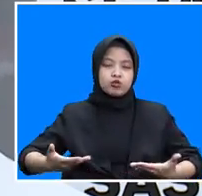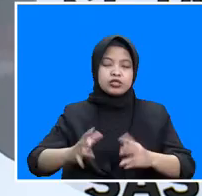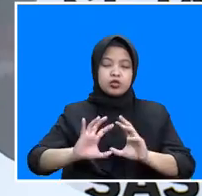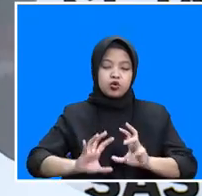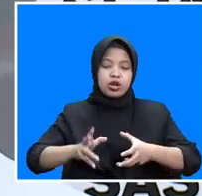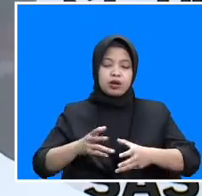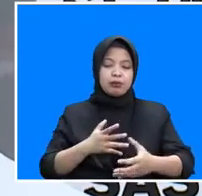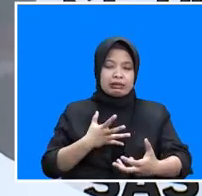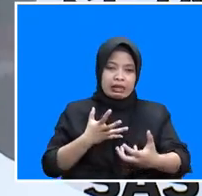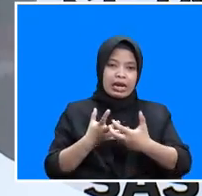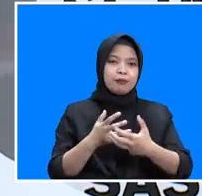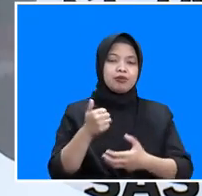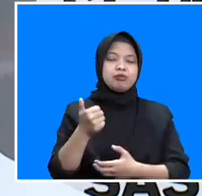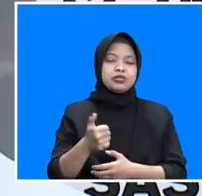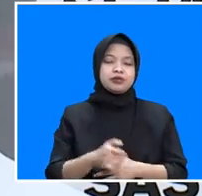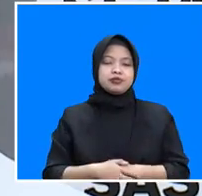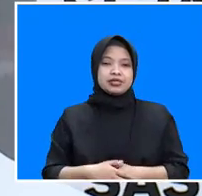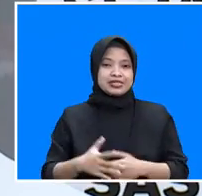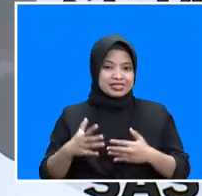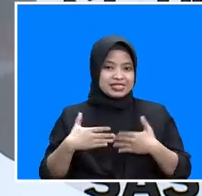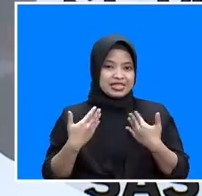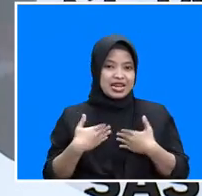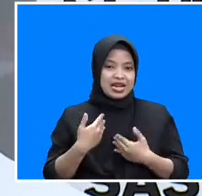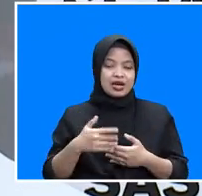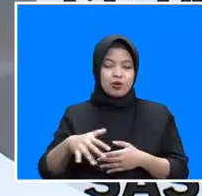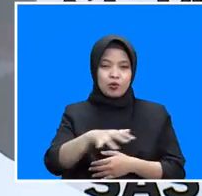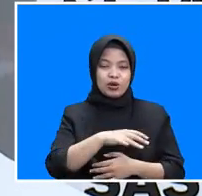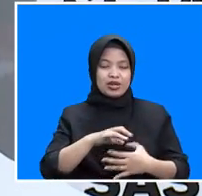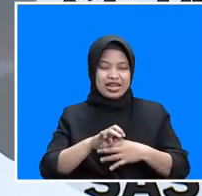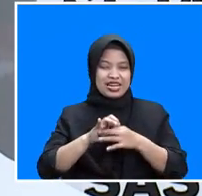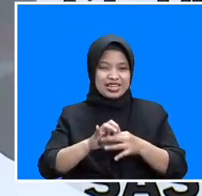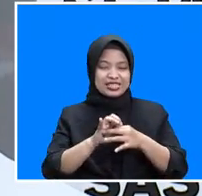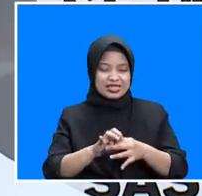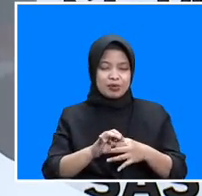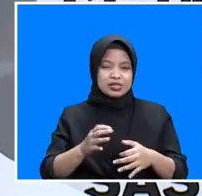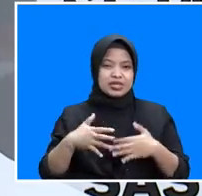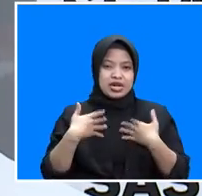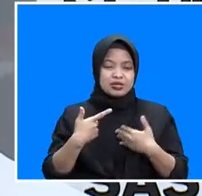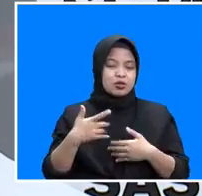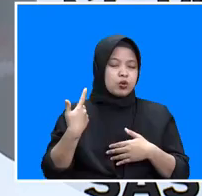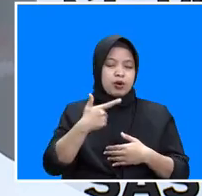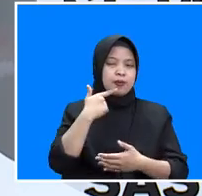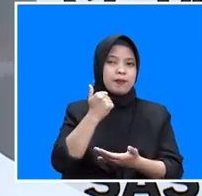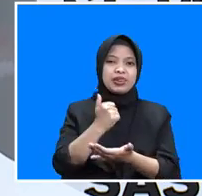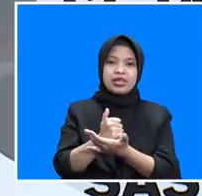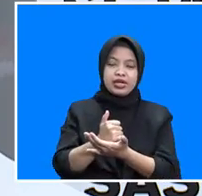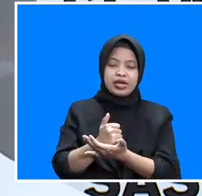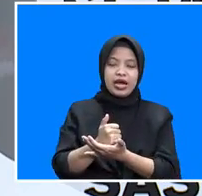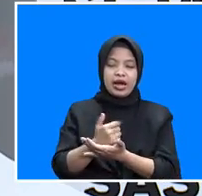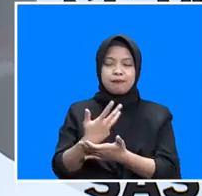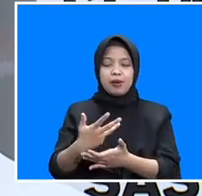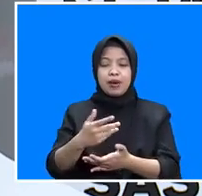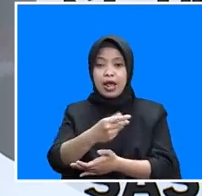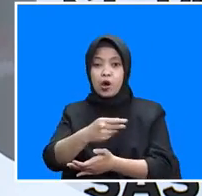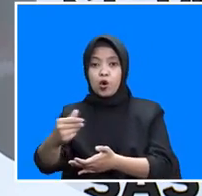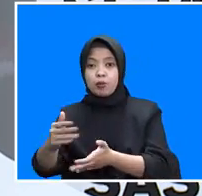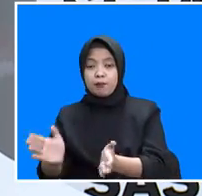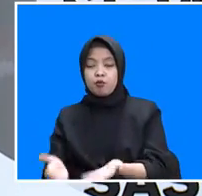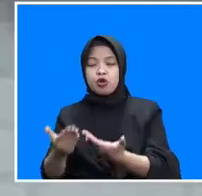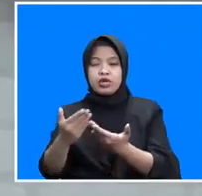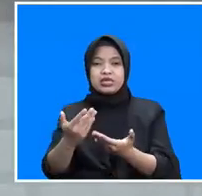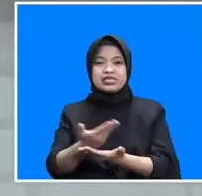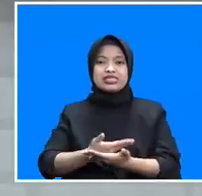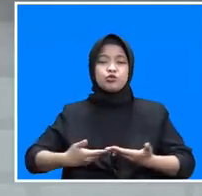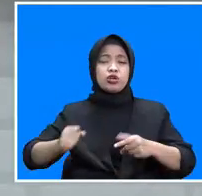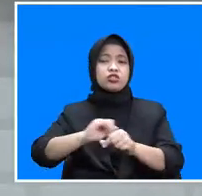in that area. And I think, again, a very important investment in terms of pandemic recovery and, you know, future